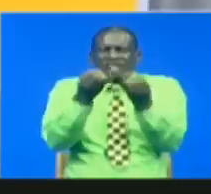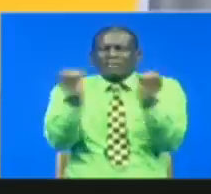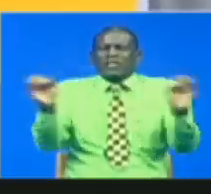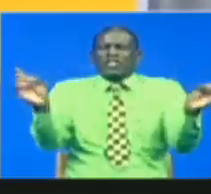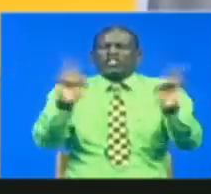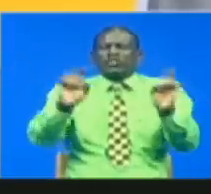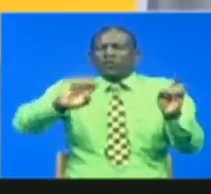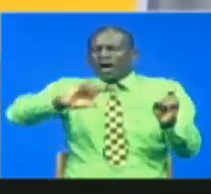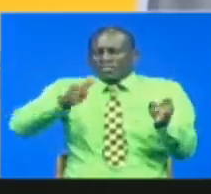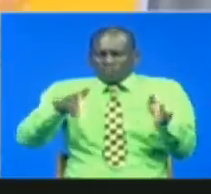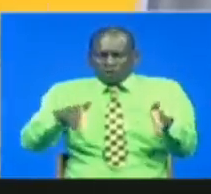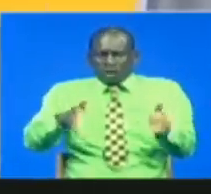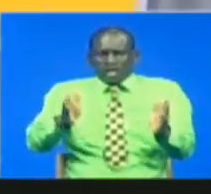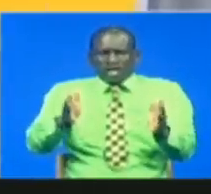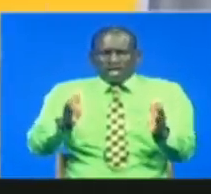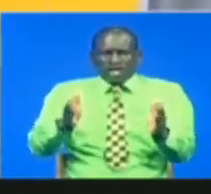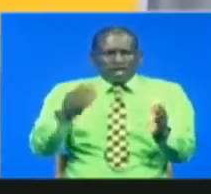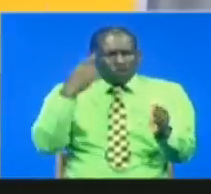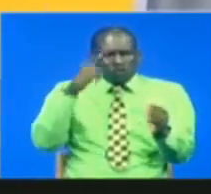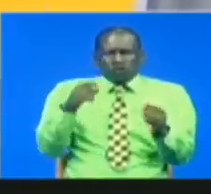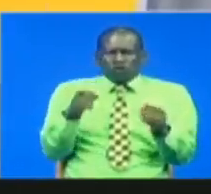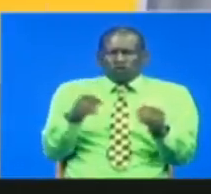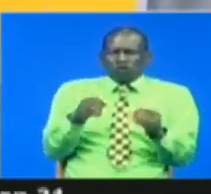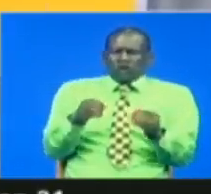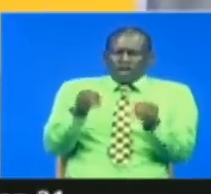for either impunity,